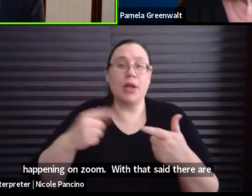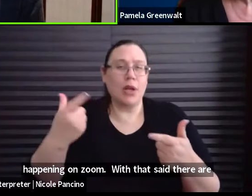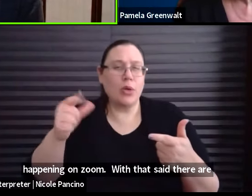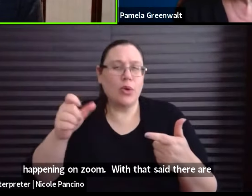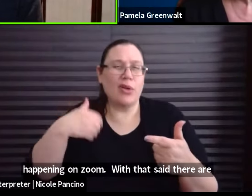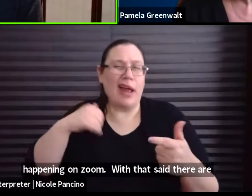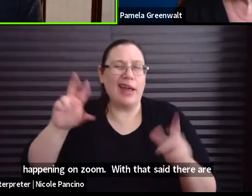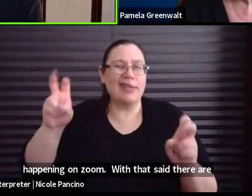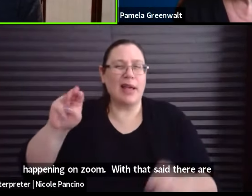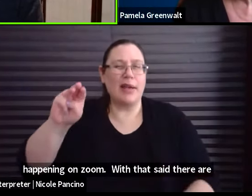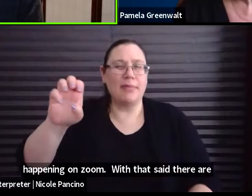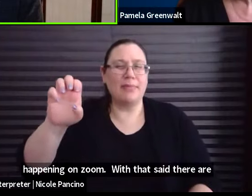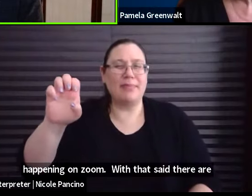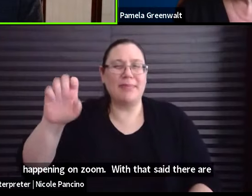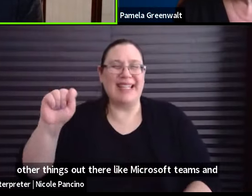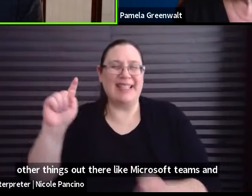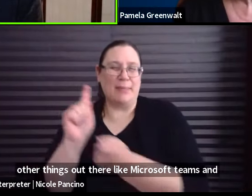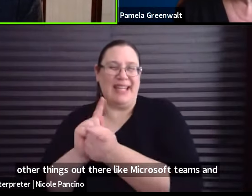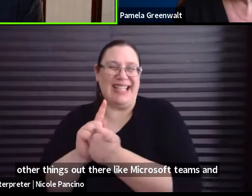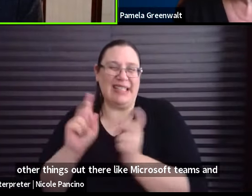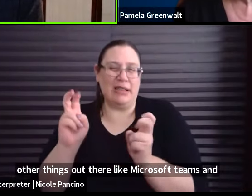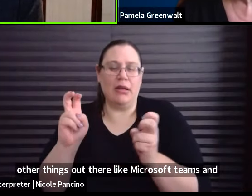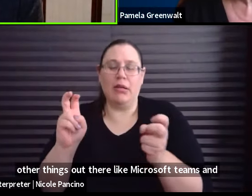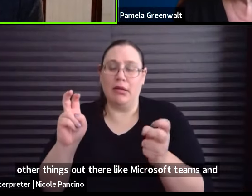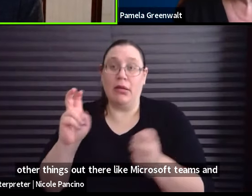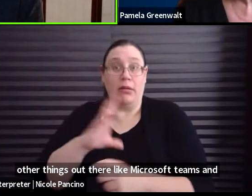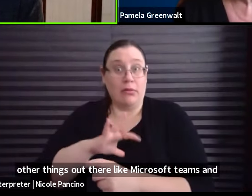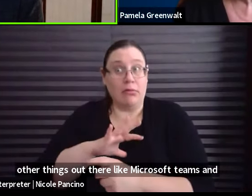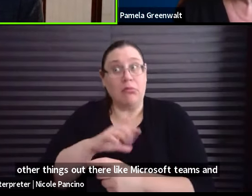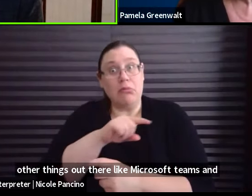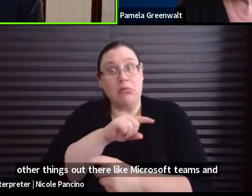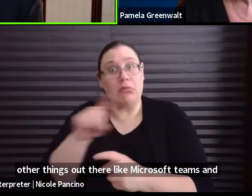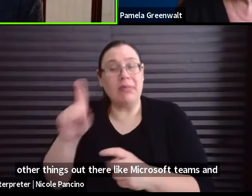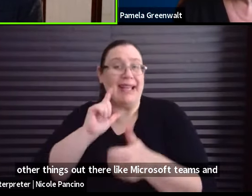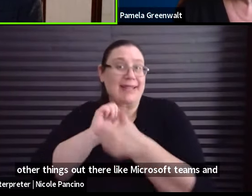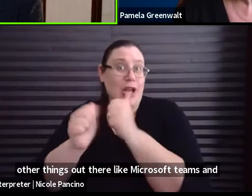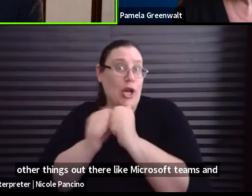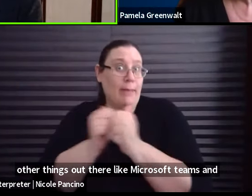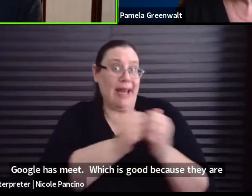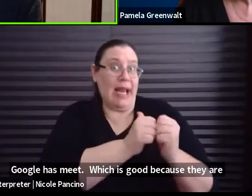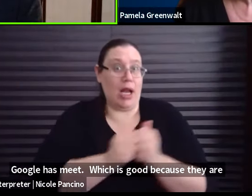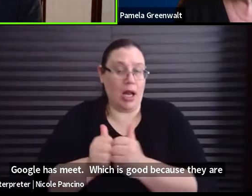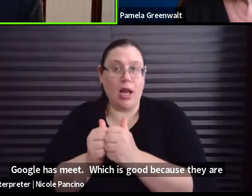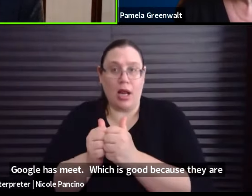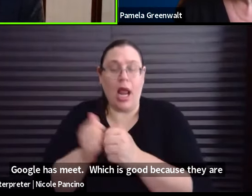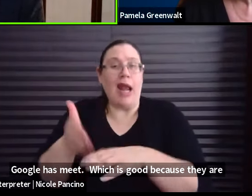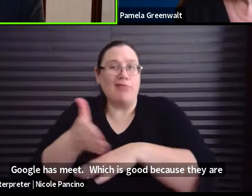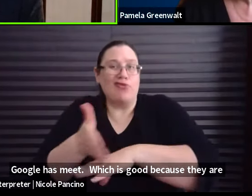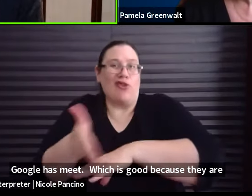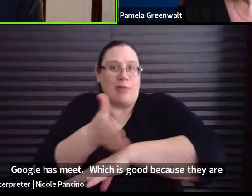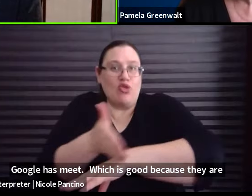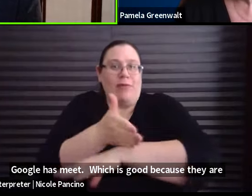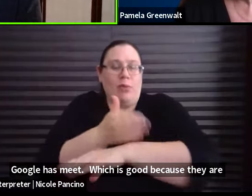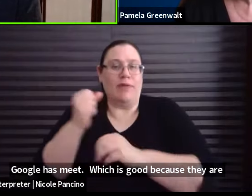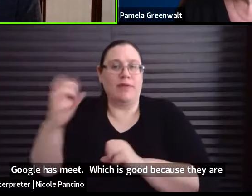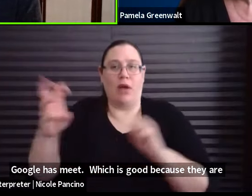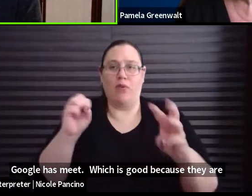Meet, which is good because they're all competing heavily and improving the software. All their software is